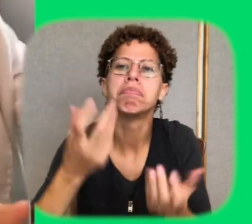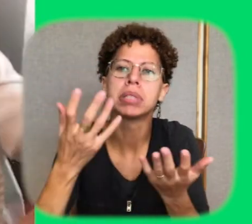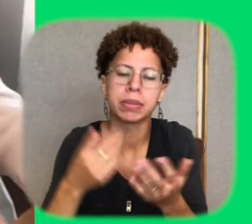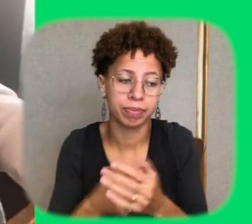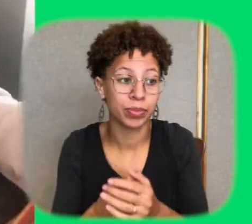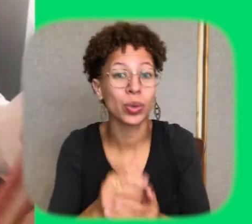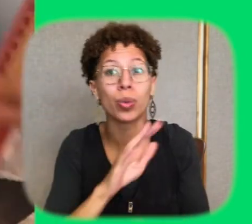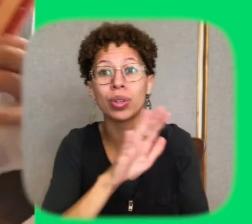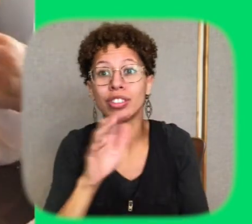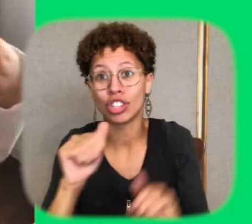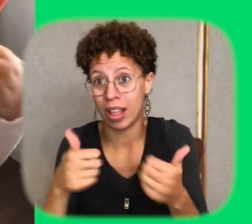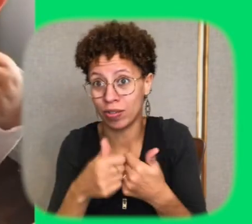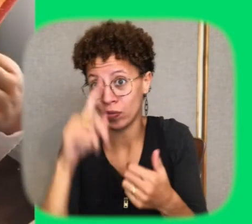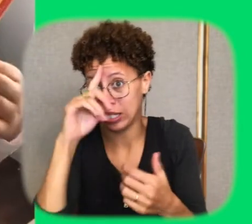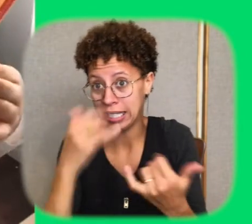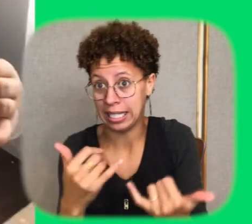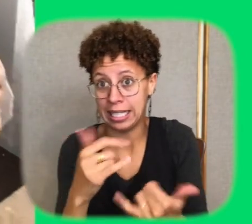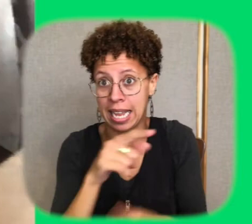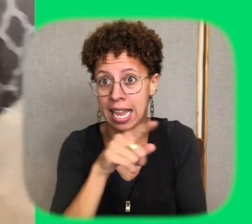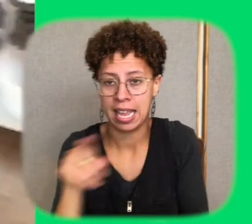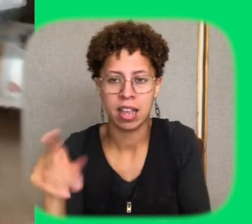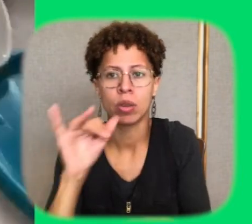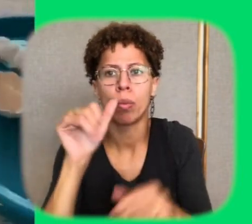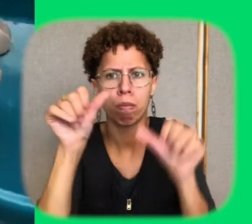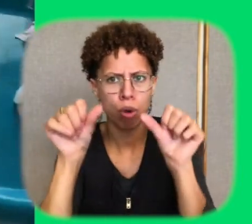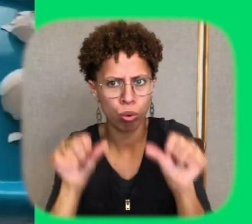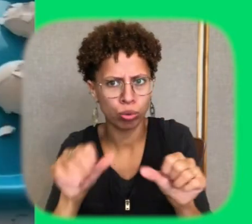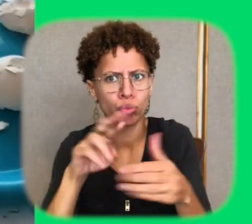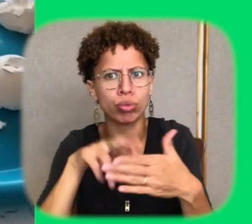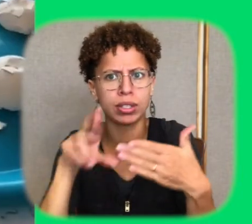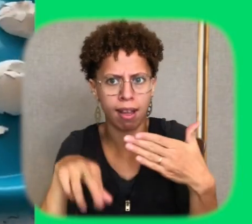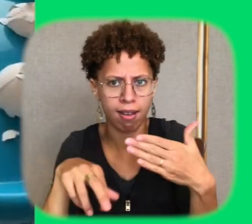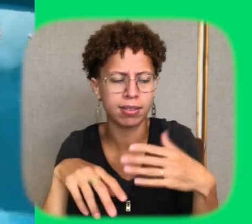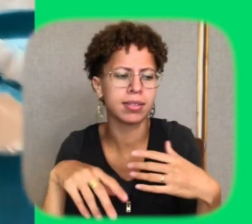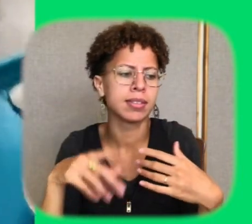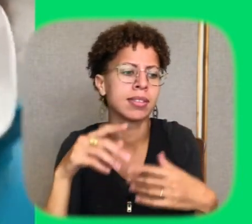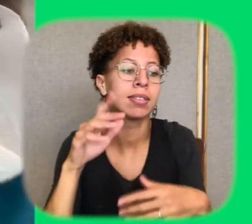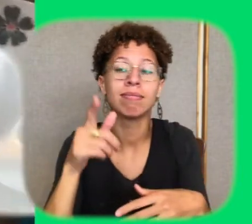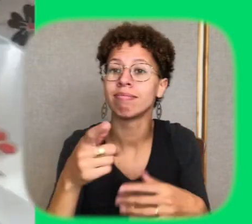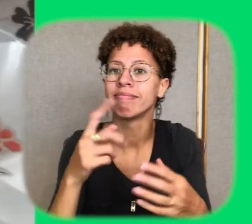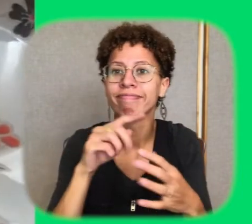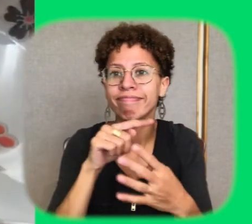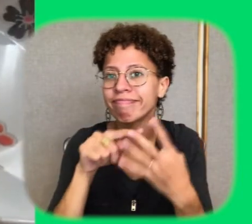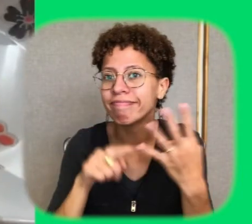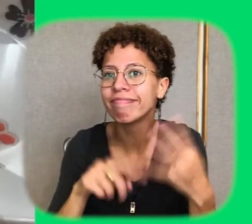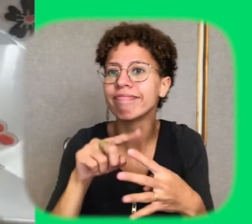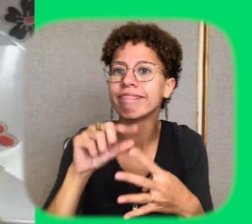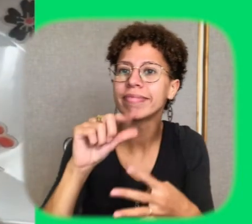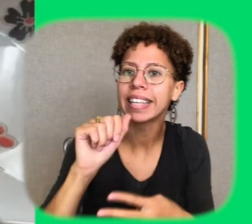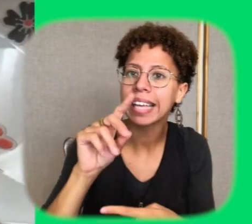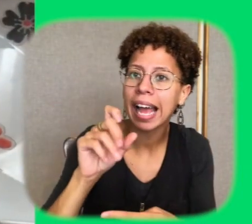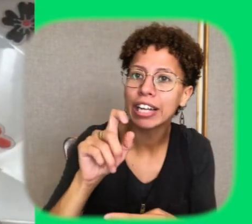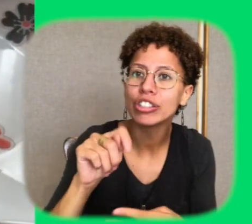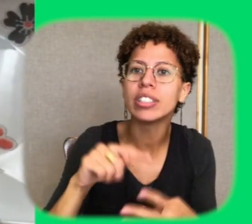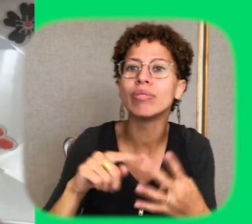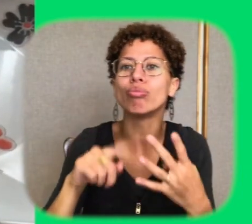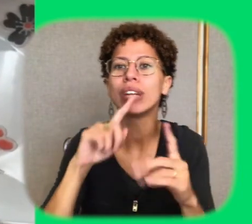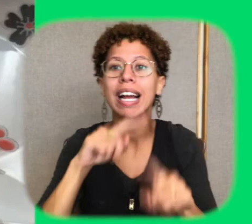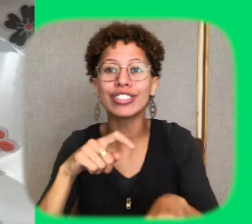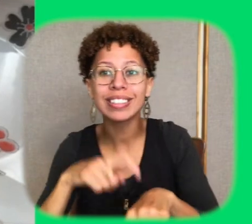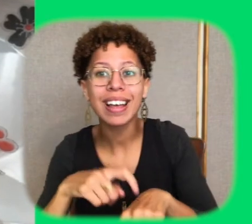results of either a gadget, your reaction time, strength of eggs,